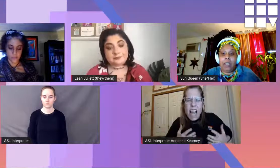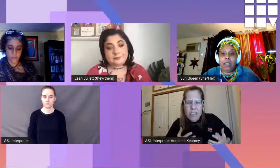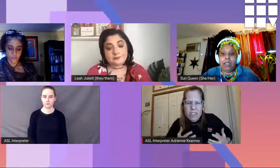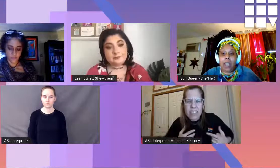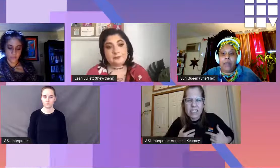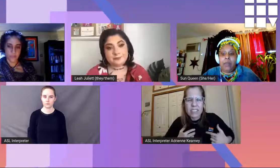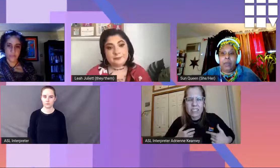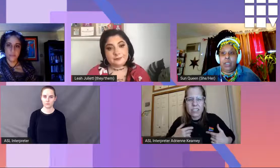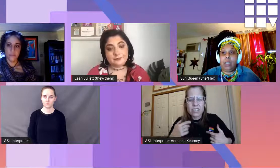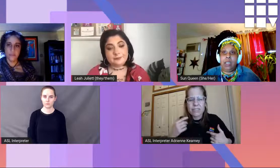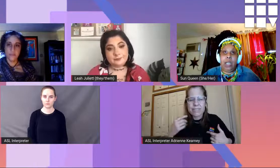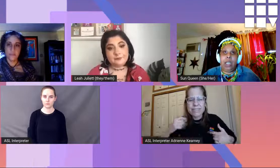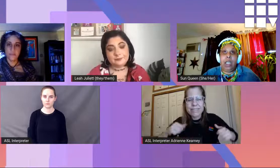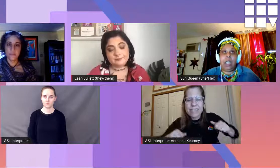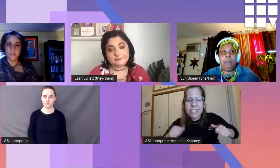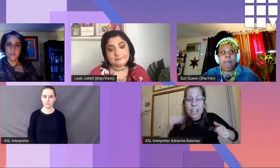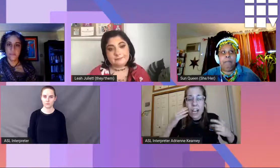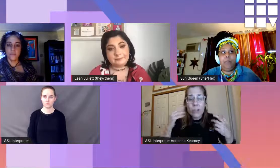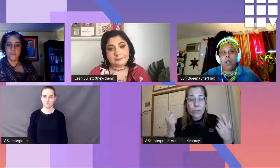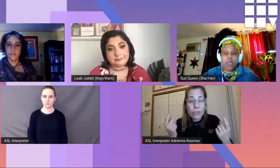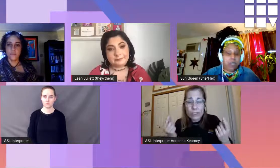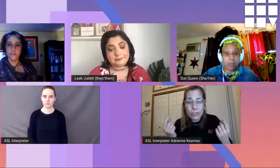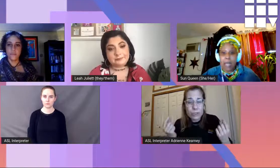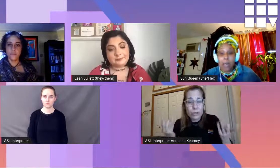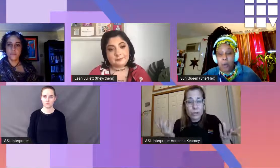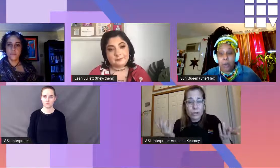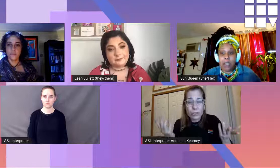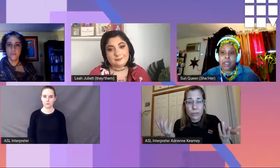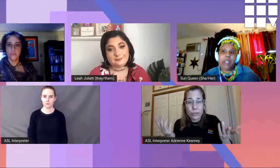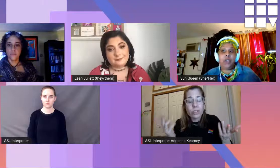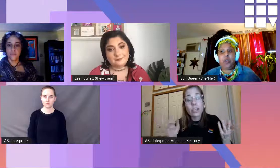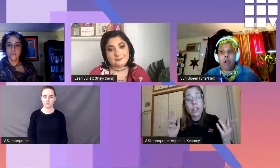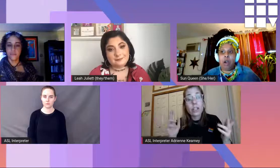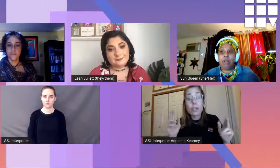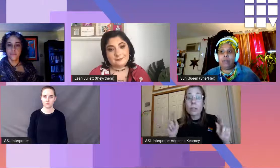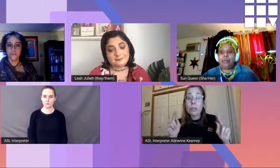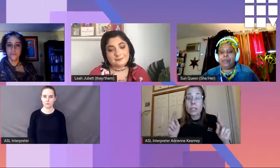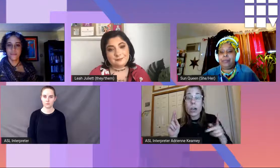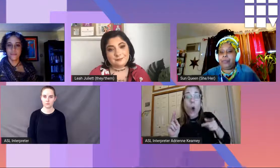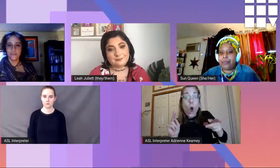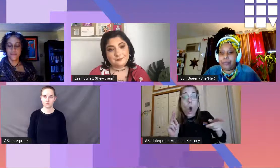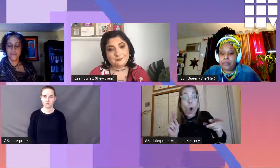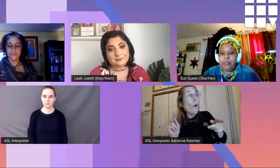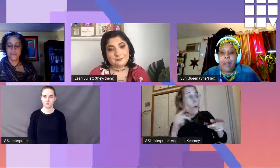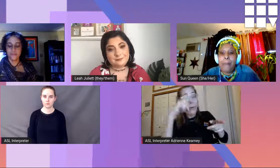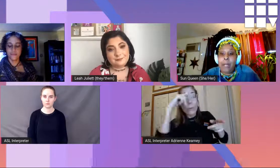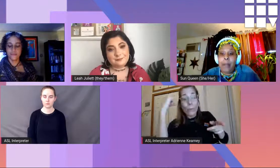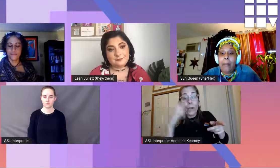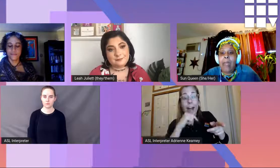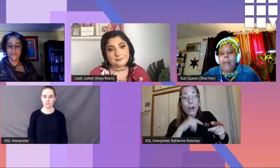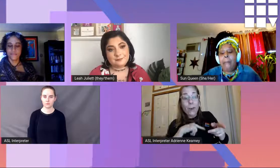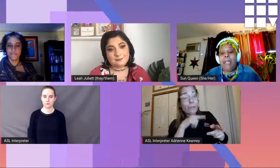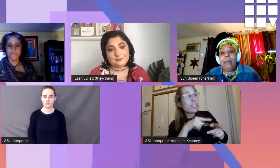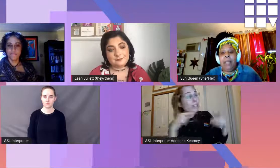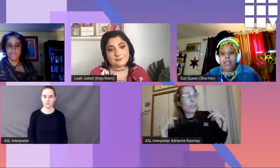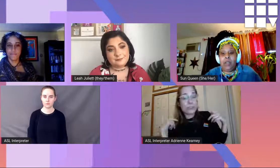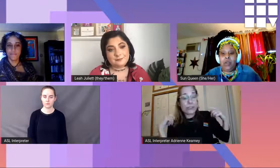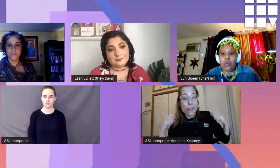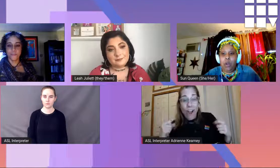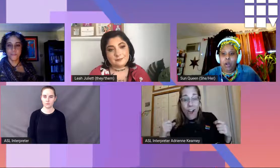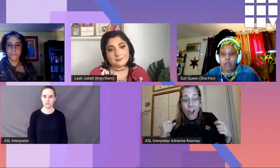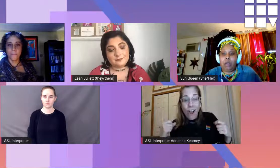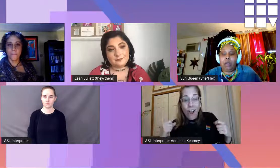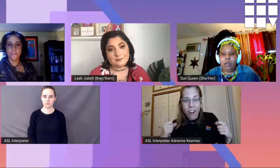right? Because everyone is like, oh, she's a Black woman, she's strong. But me